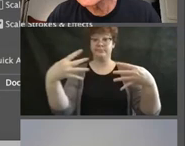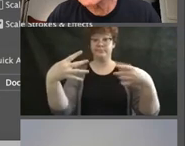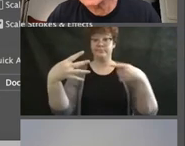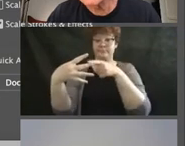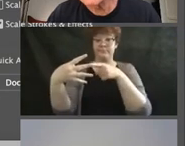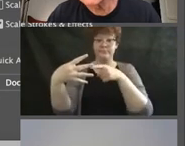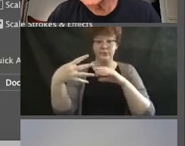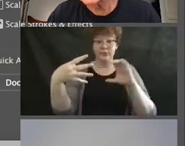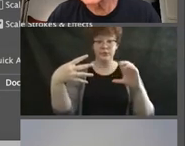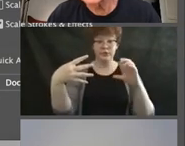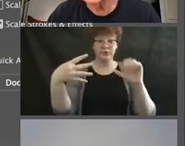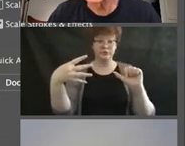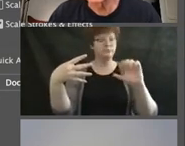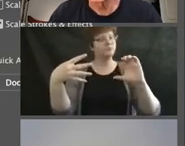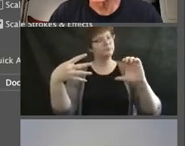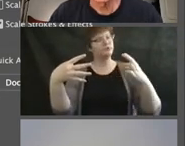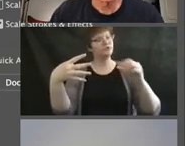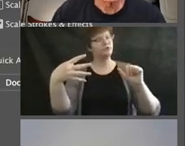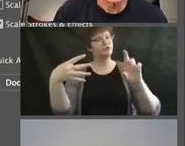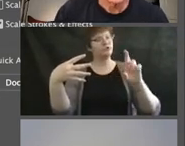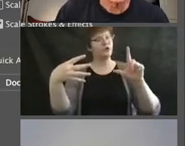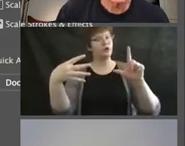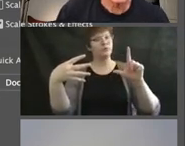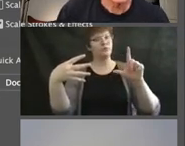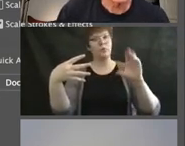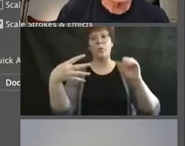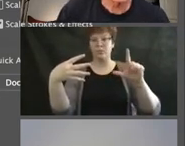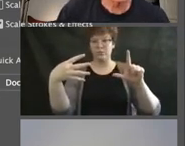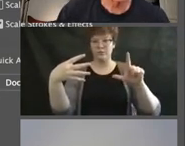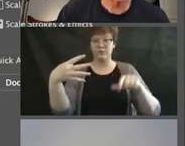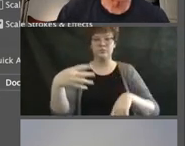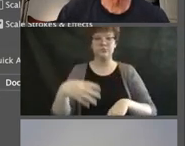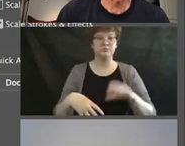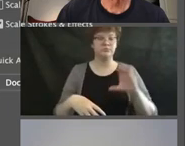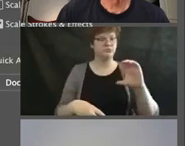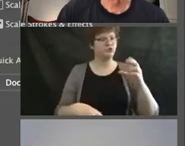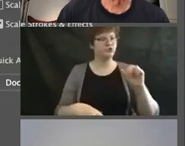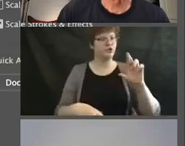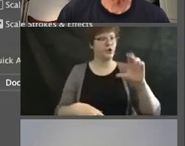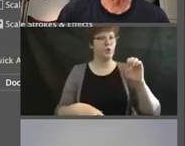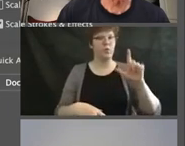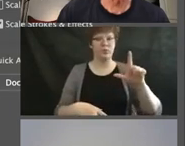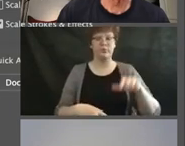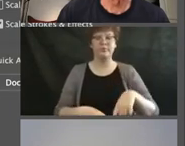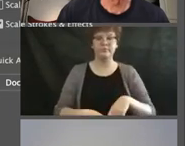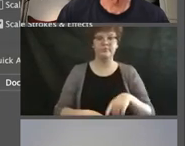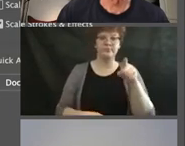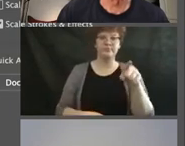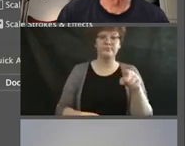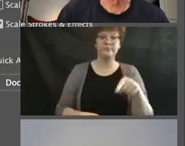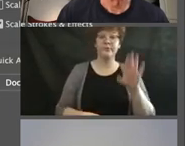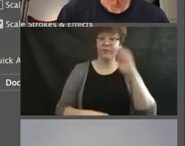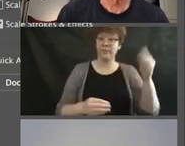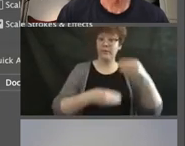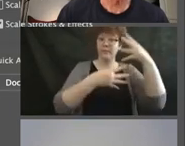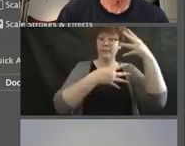chalk charcoal pencil. And then I'm gonna come over here and this pops up and you can't edit these from